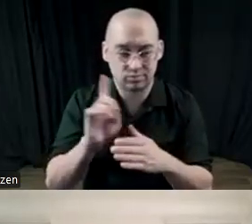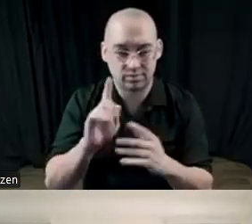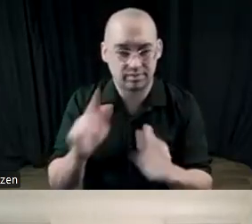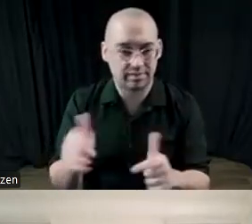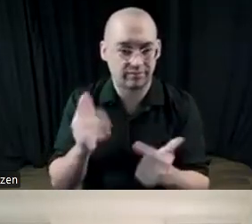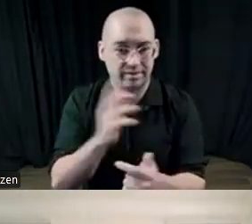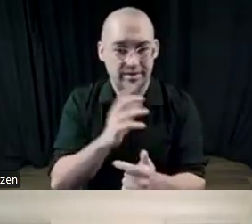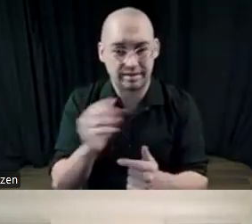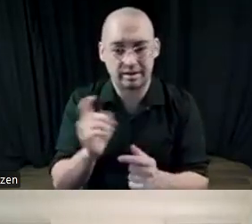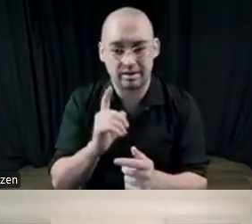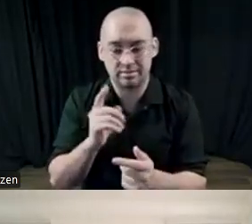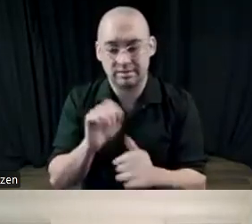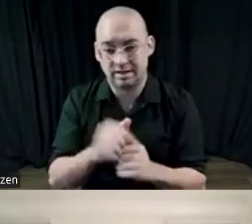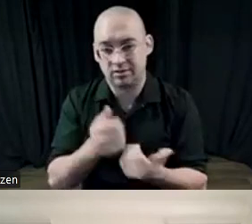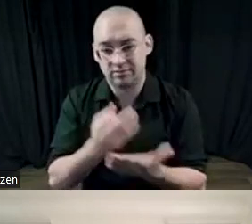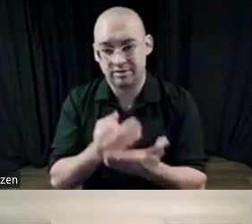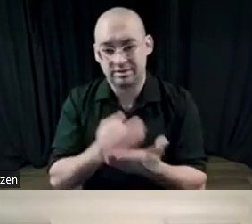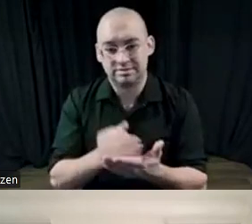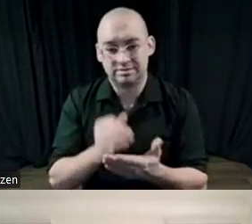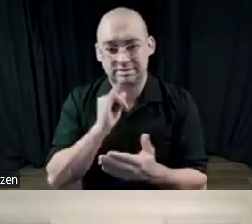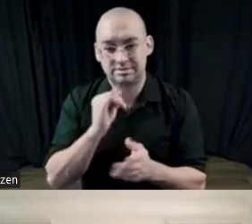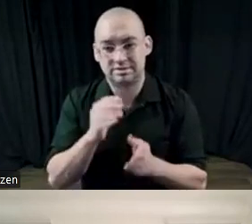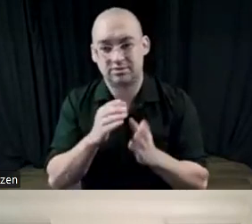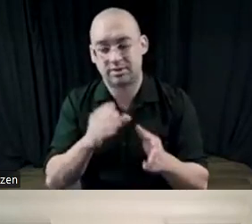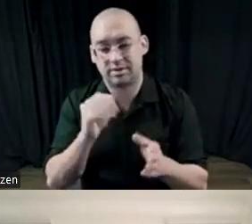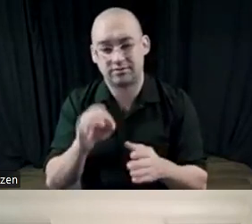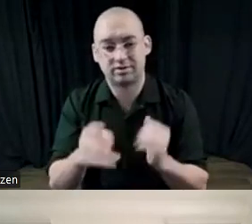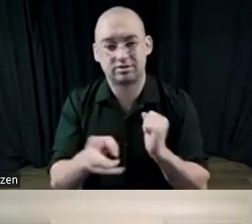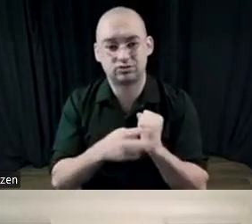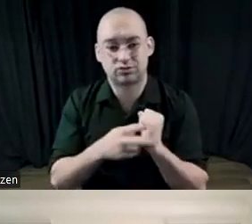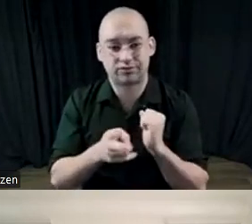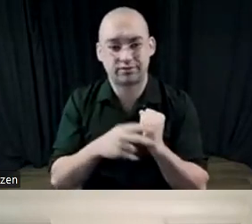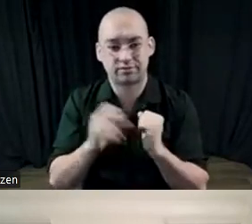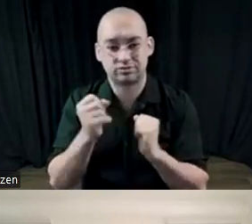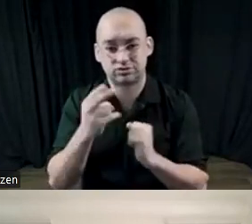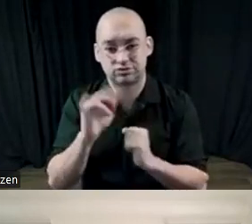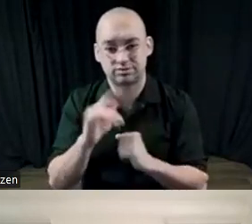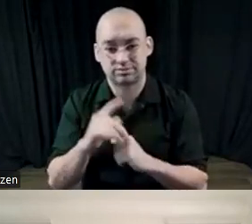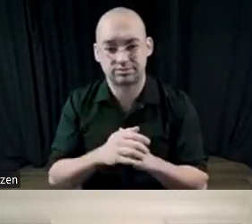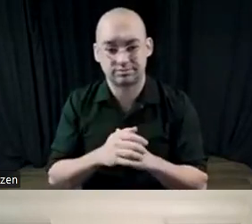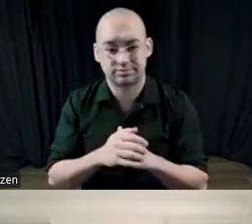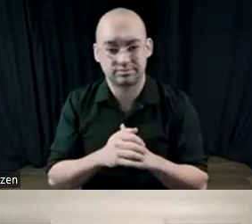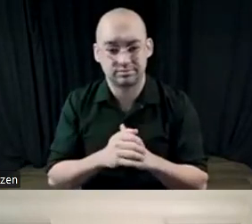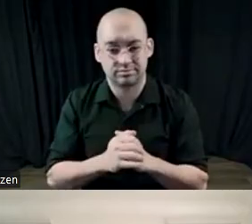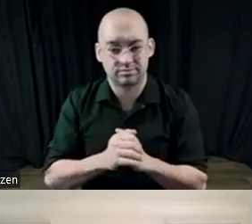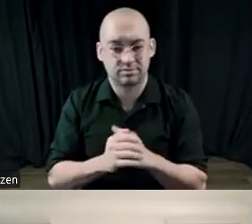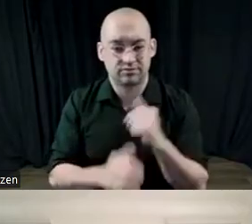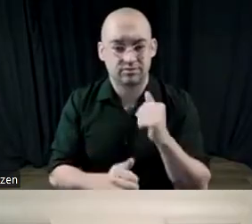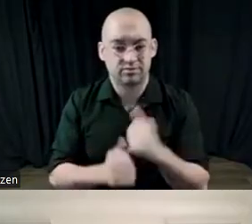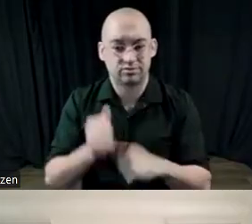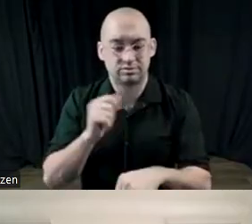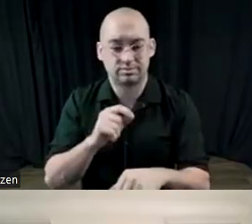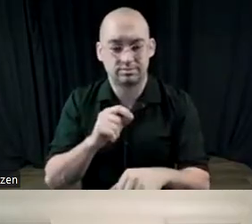their finances will be handled, will be by way of a conservatorship. And for the most part, it's so